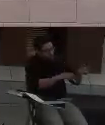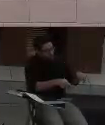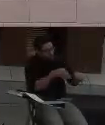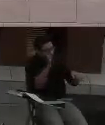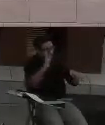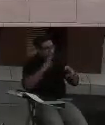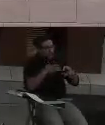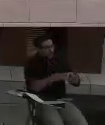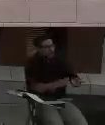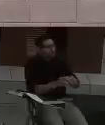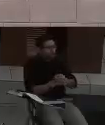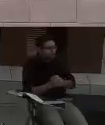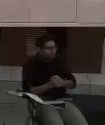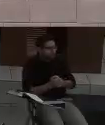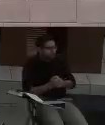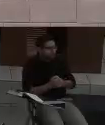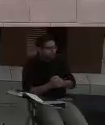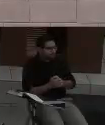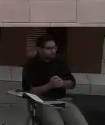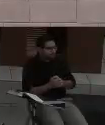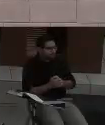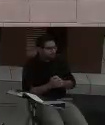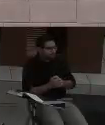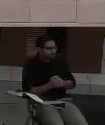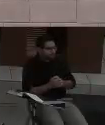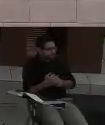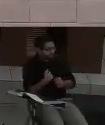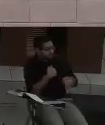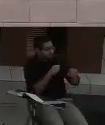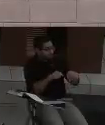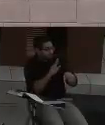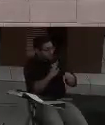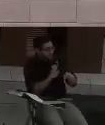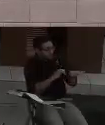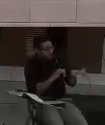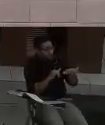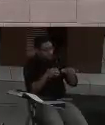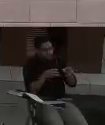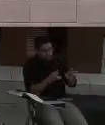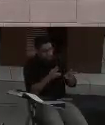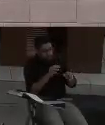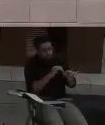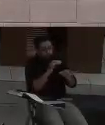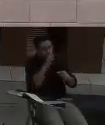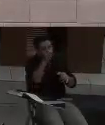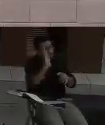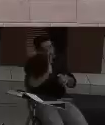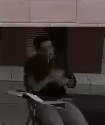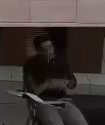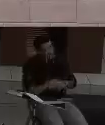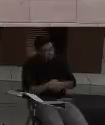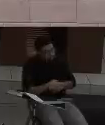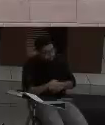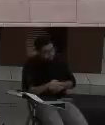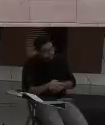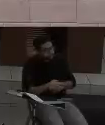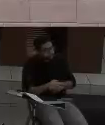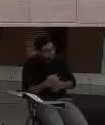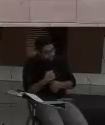too are called to be those amazing people who subvert the values of our world. We can do